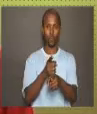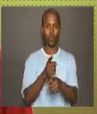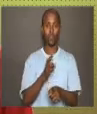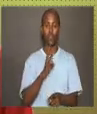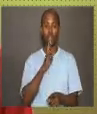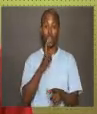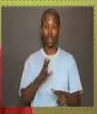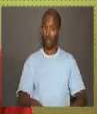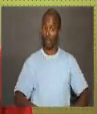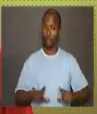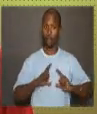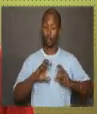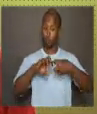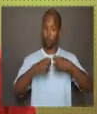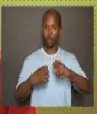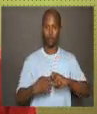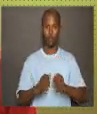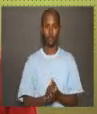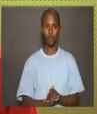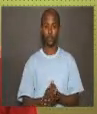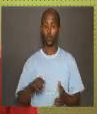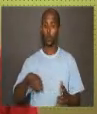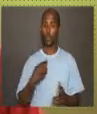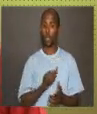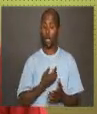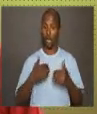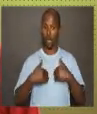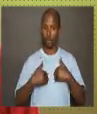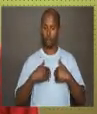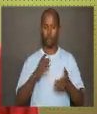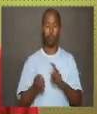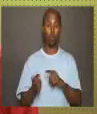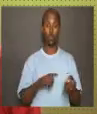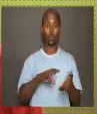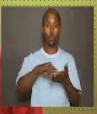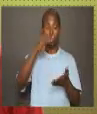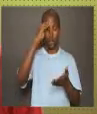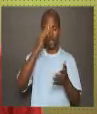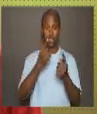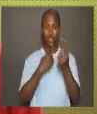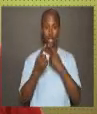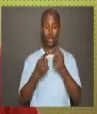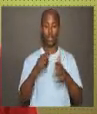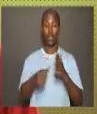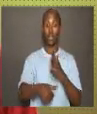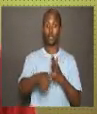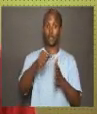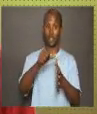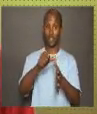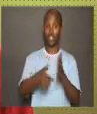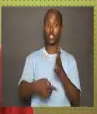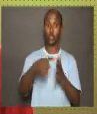solve real-life problems. We have also learned to tell